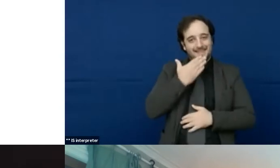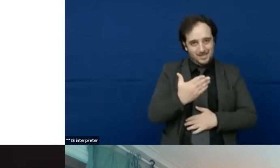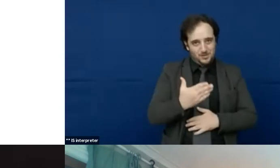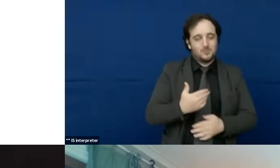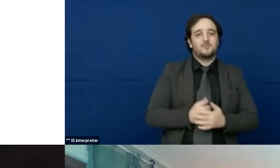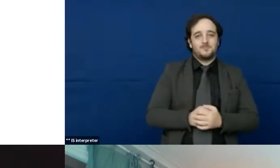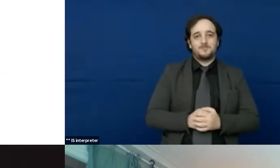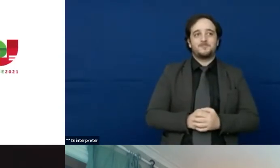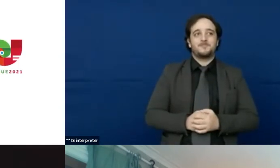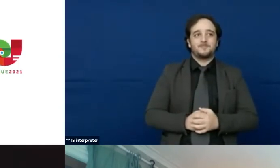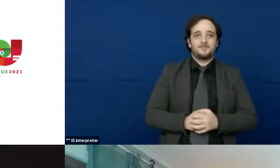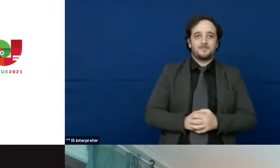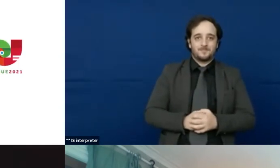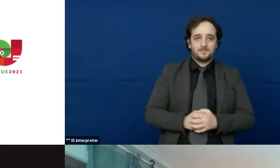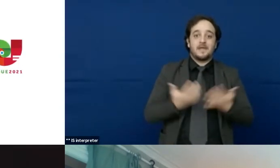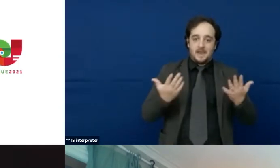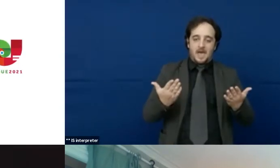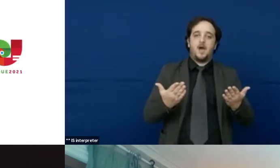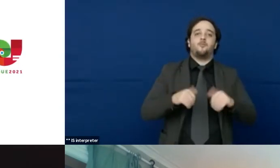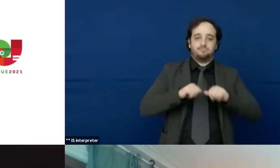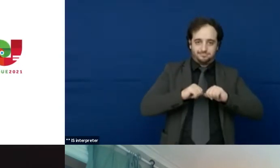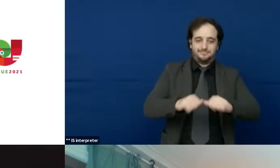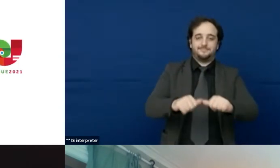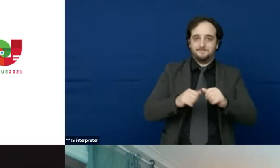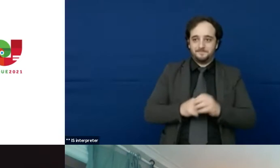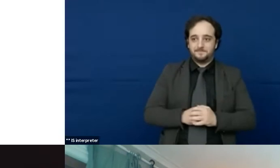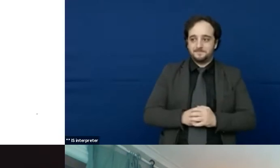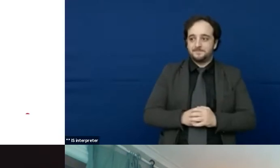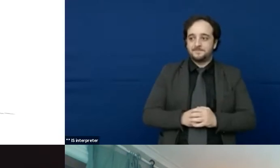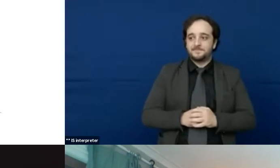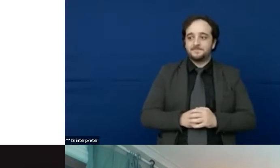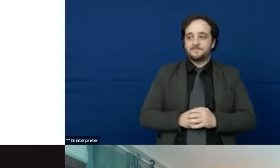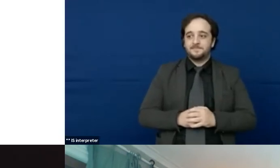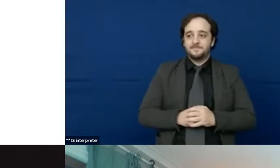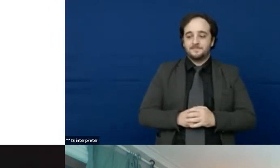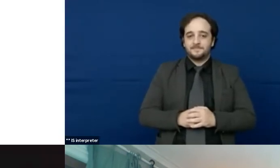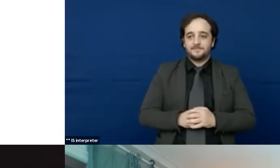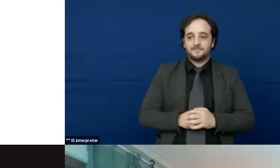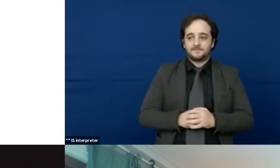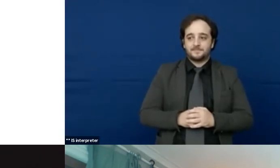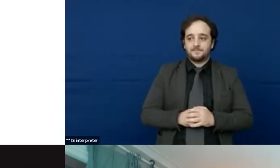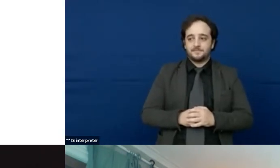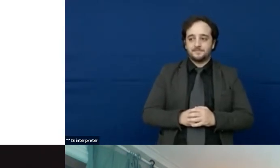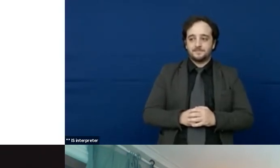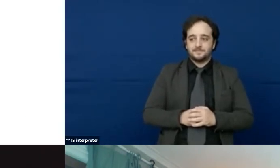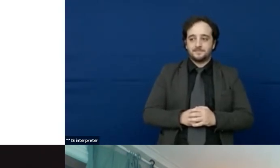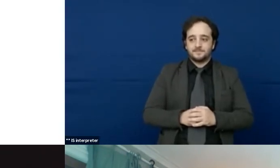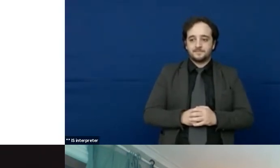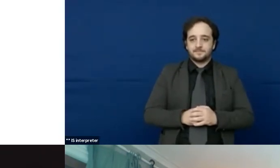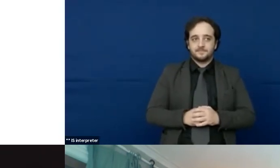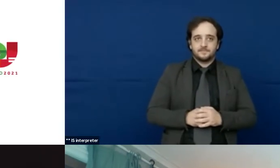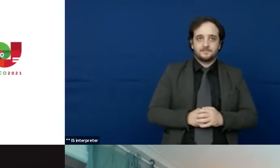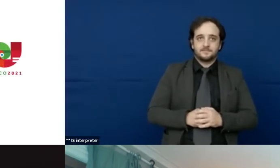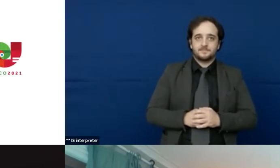and I would like now to move to Mrs. Lana Finikin, who's